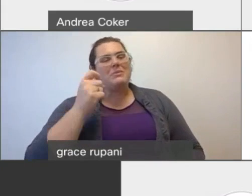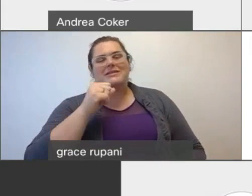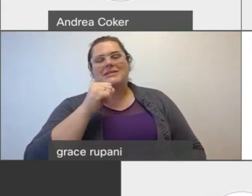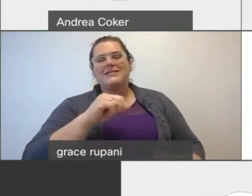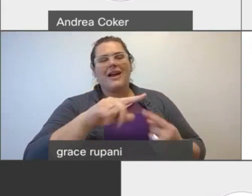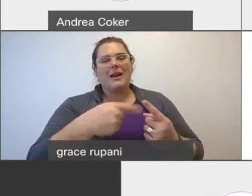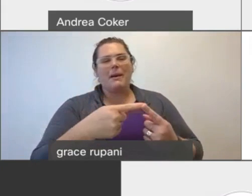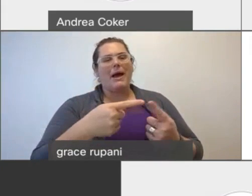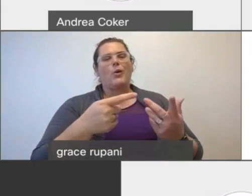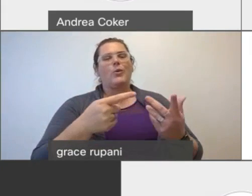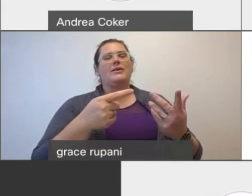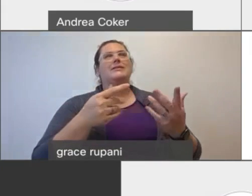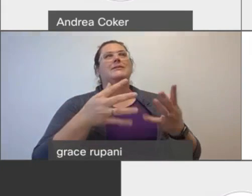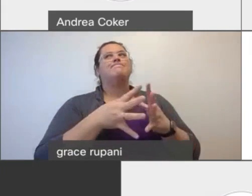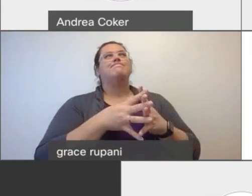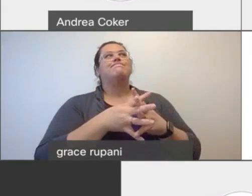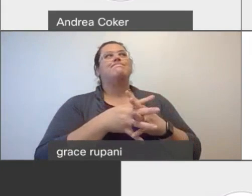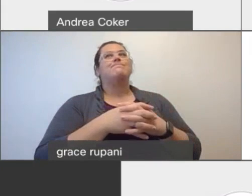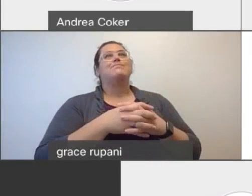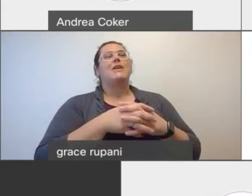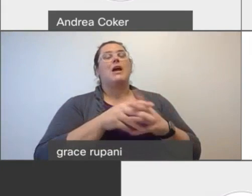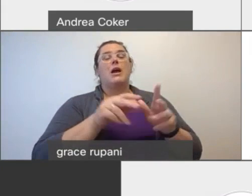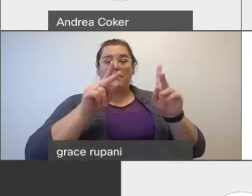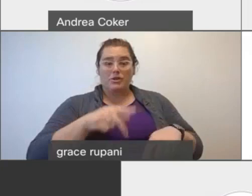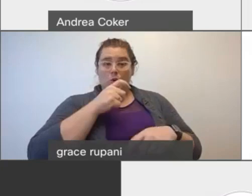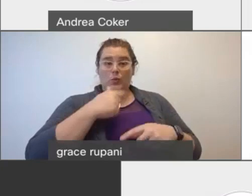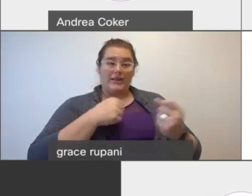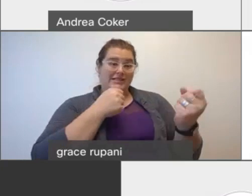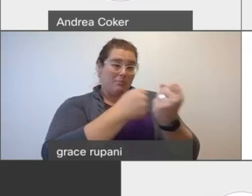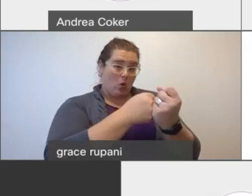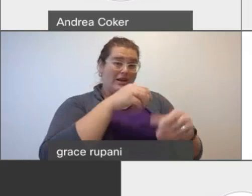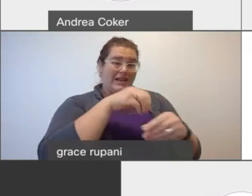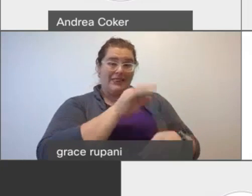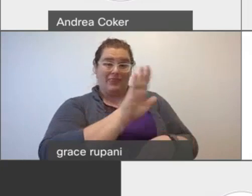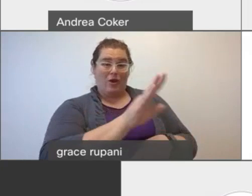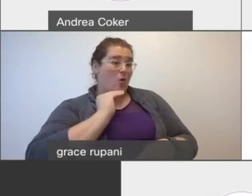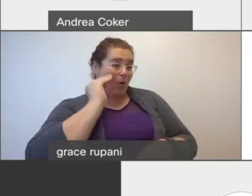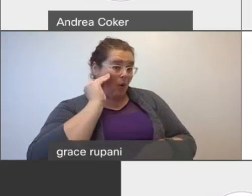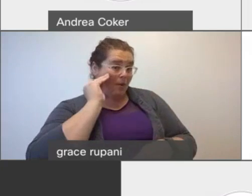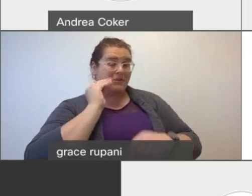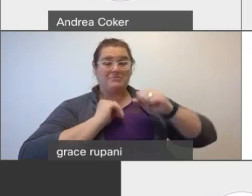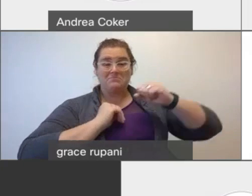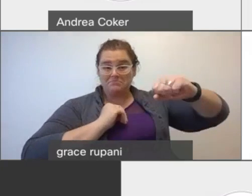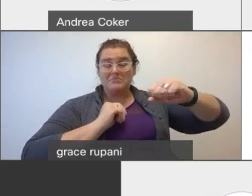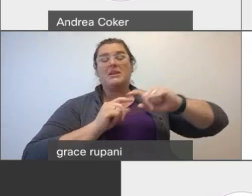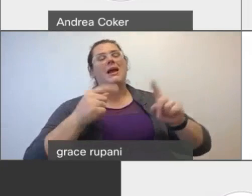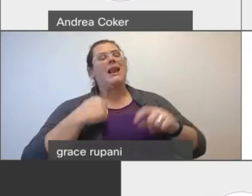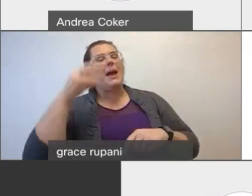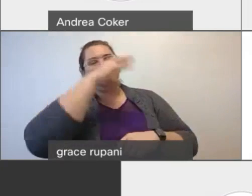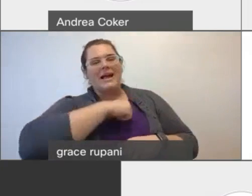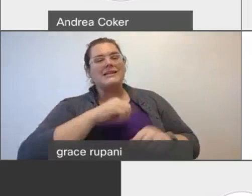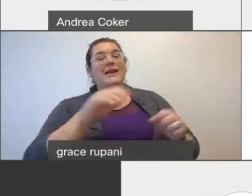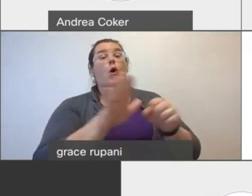necessarily the person we support in their home being hesitant. My guess is the hesitancy is within the whole